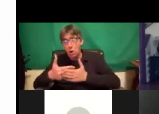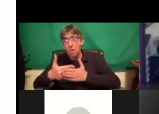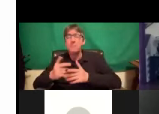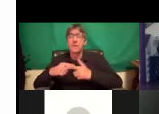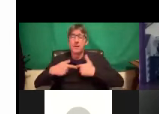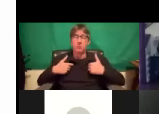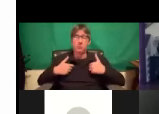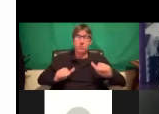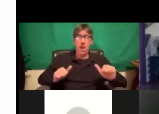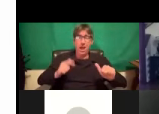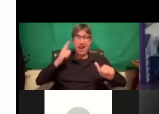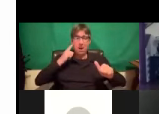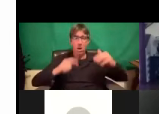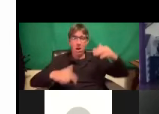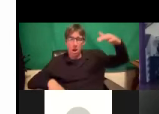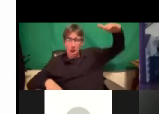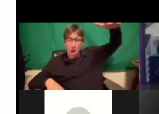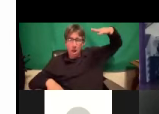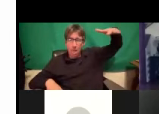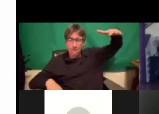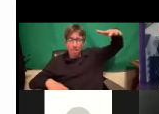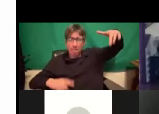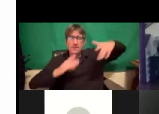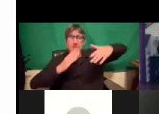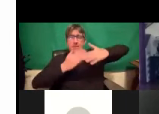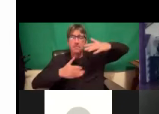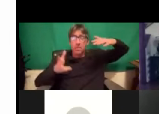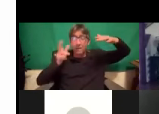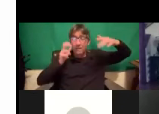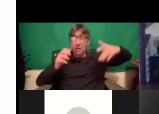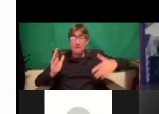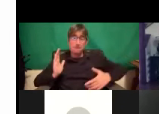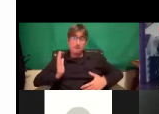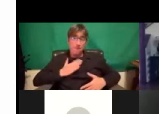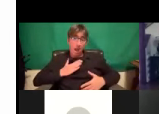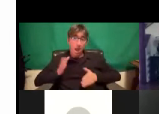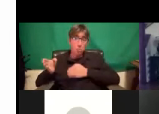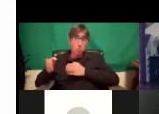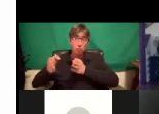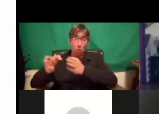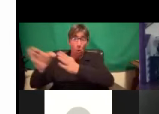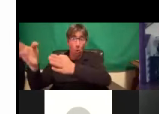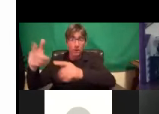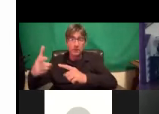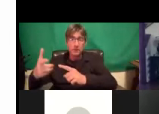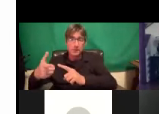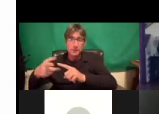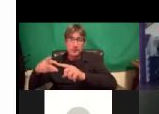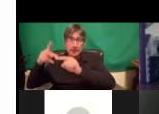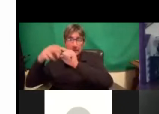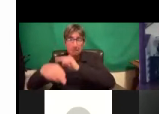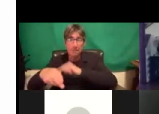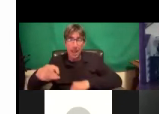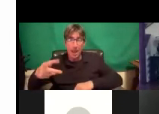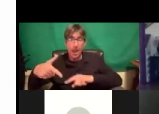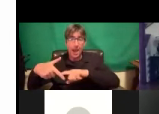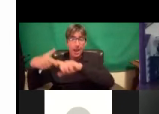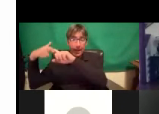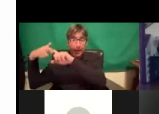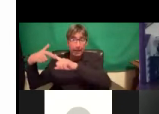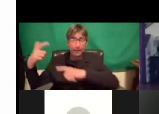there are others on the call who are wondering how long, if my route has been suspended, and there are other routes suspended even prior to forging ahead due to